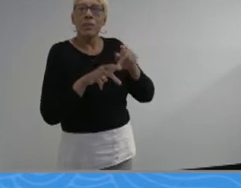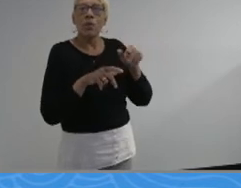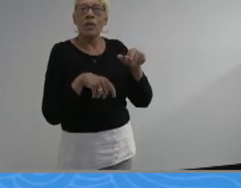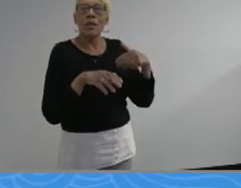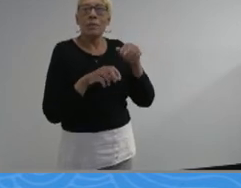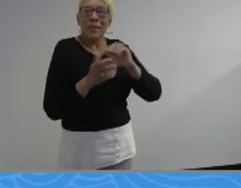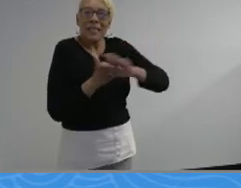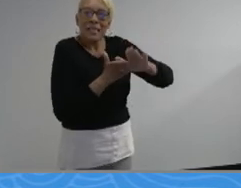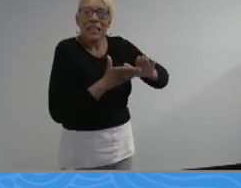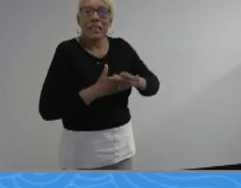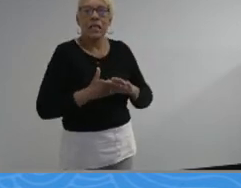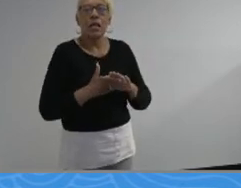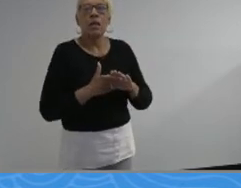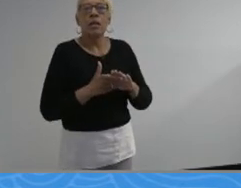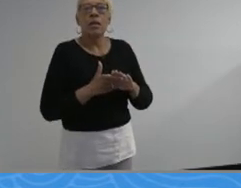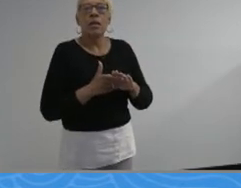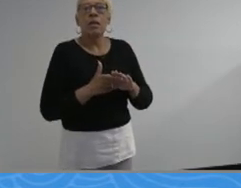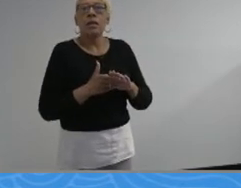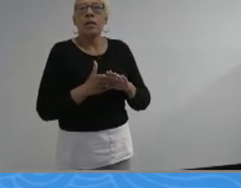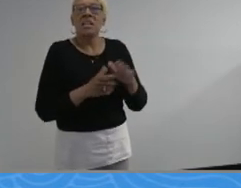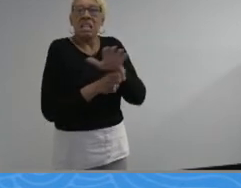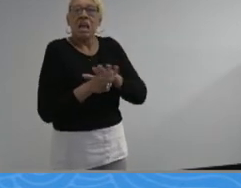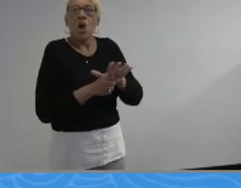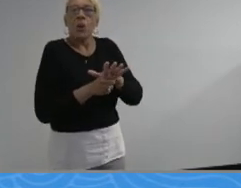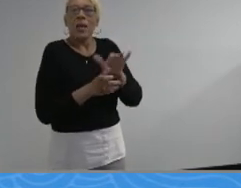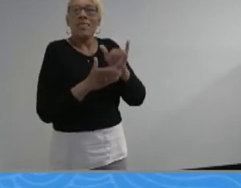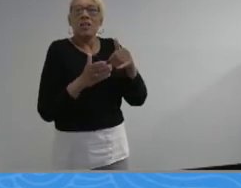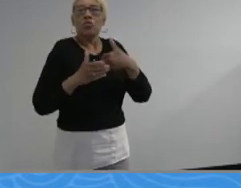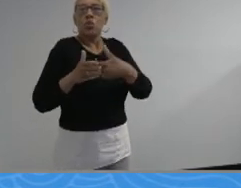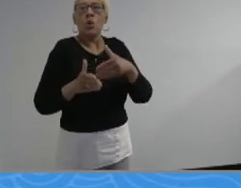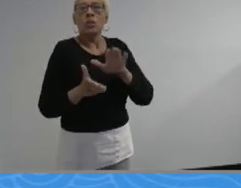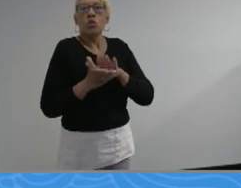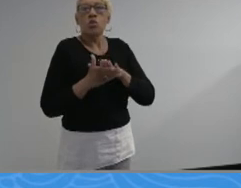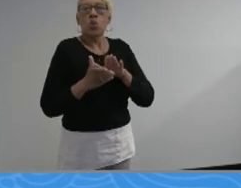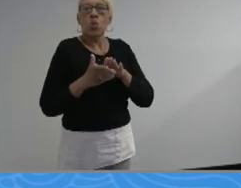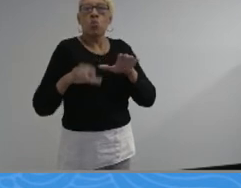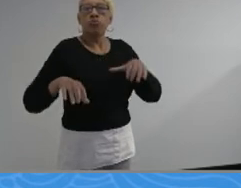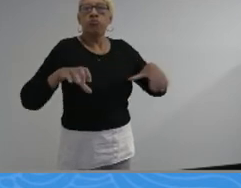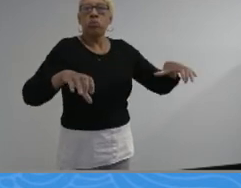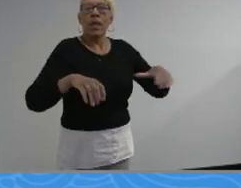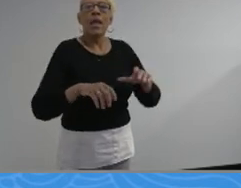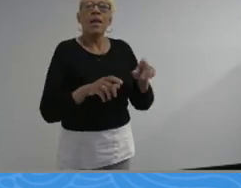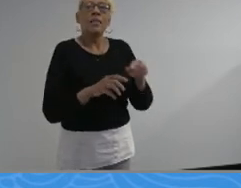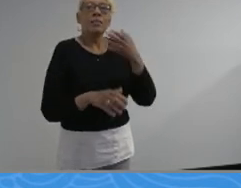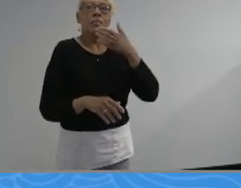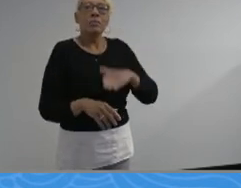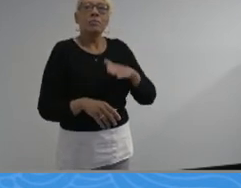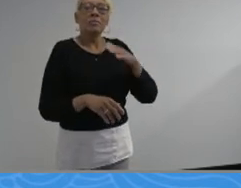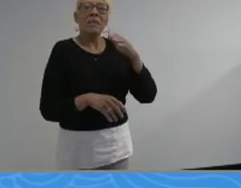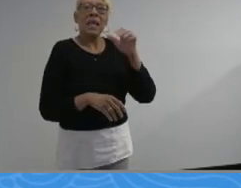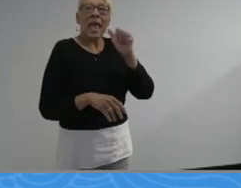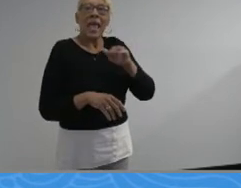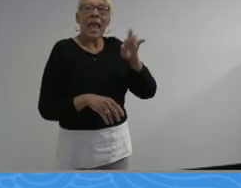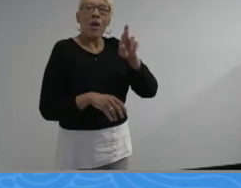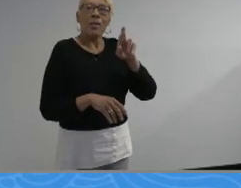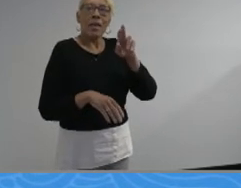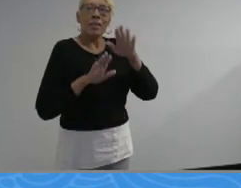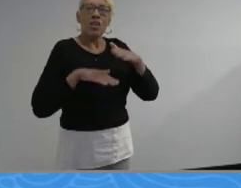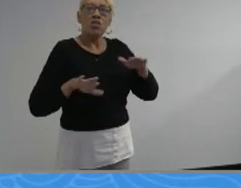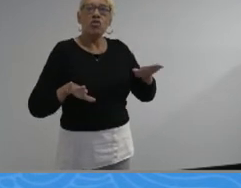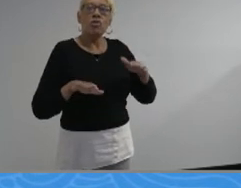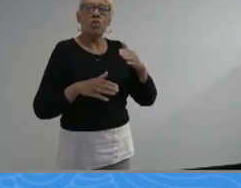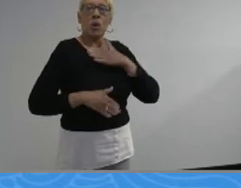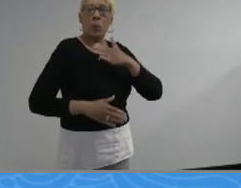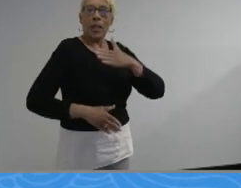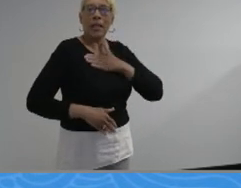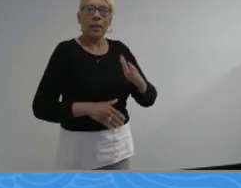walking, within feet of some of our school sites, the toxic air our kids are bringing in. So we look at the asthma rates, which